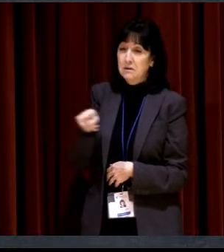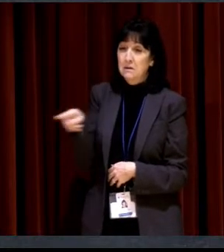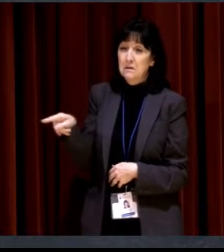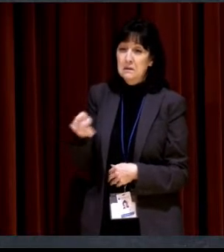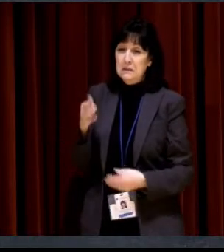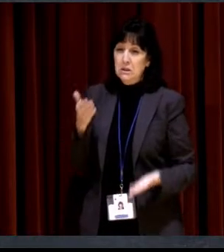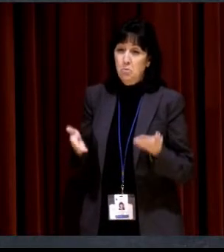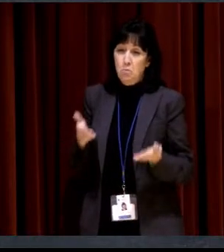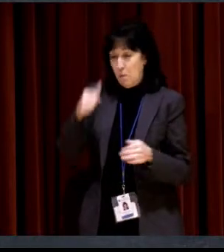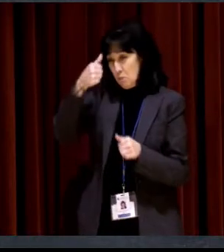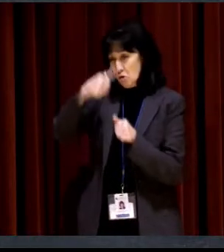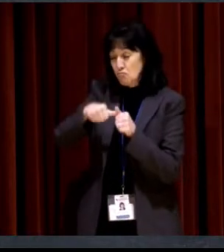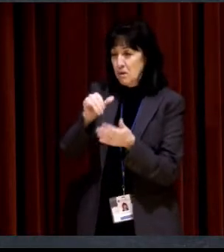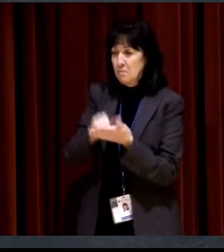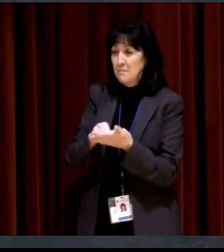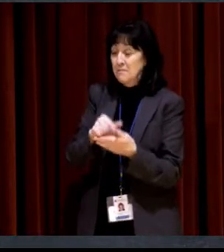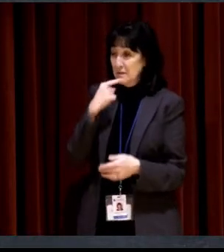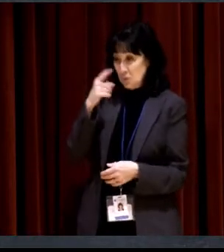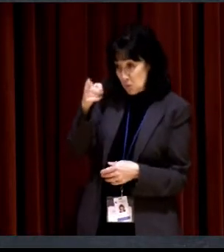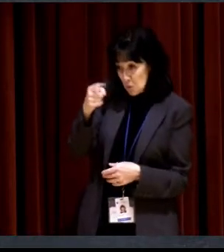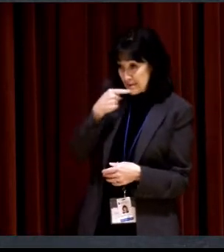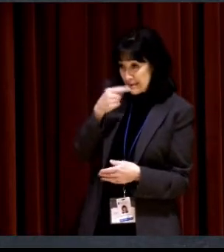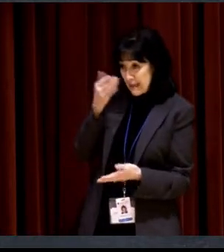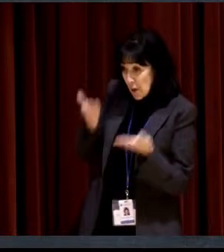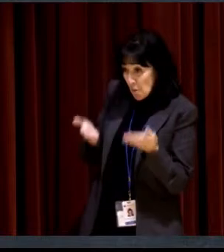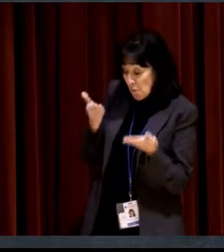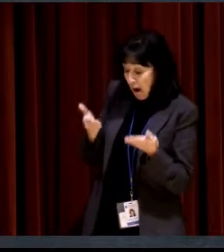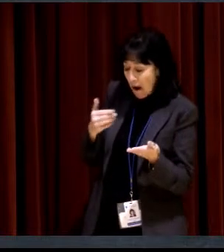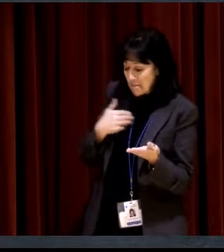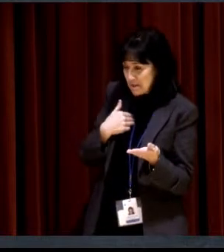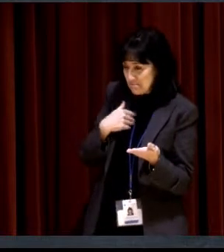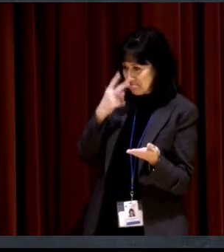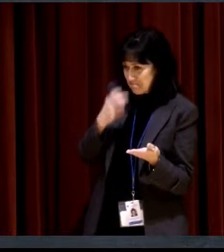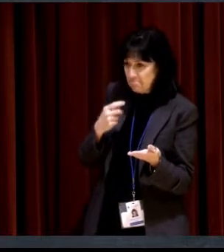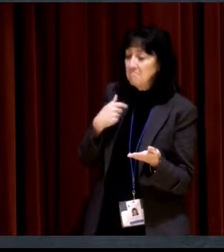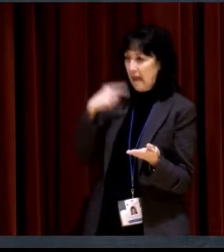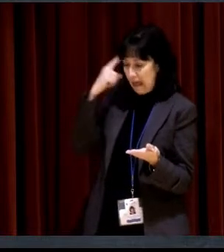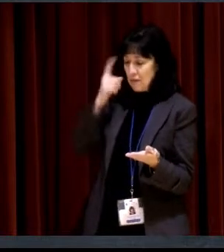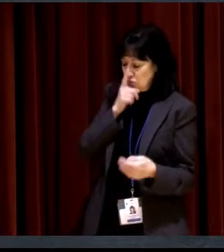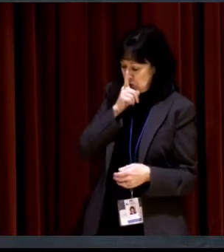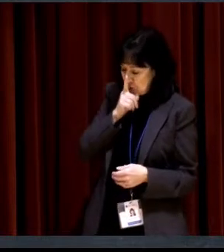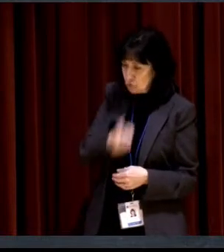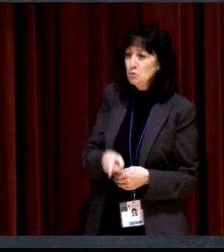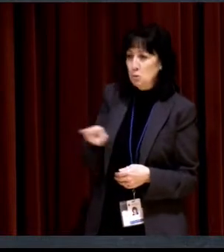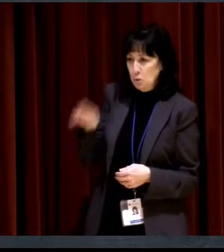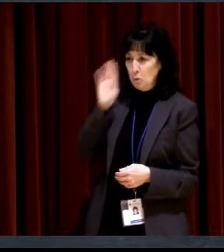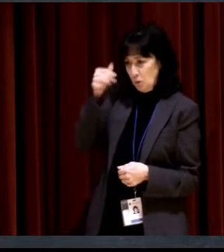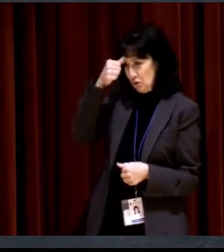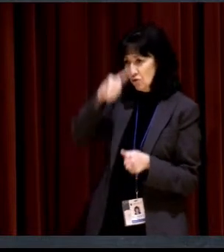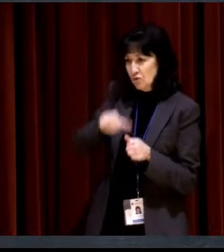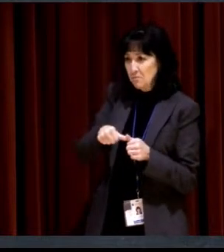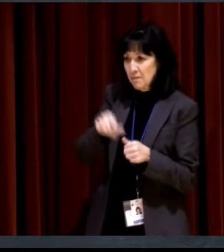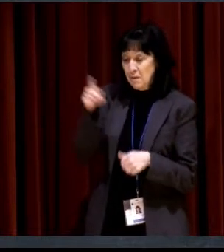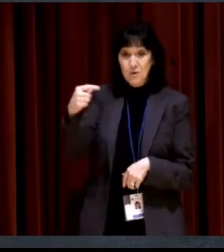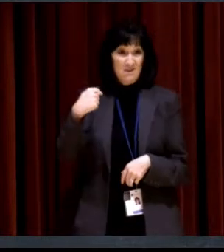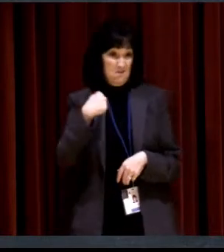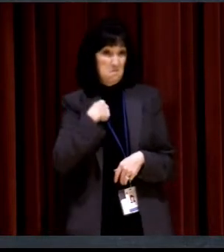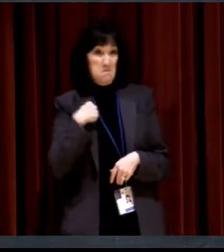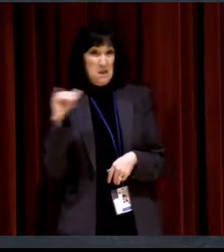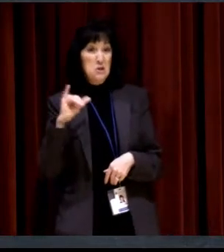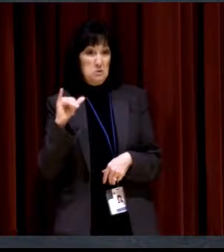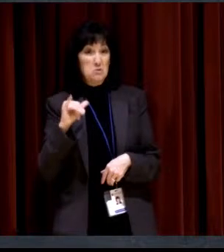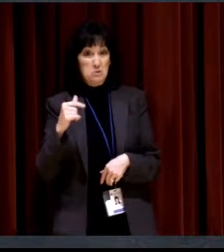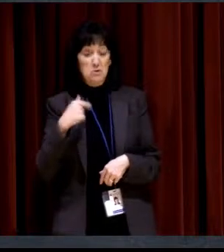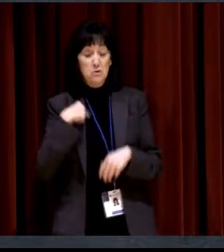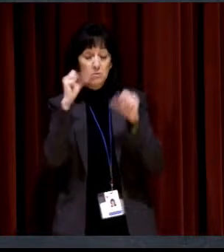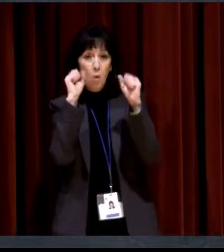word probably. I guarantee you they remember that, right? Because even I was taken aback by them. It was I think wonderful.